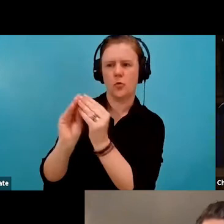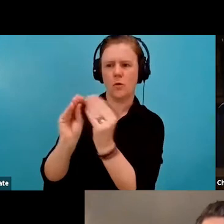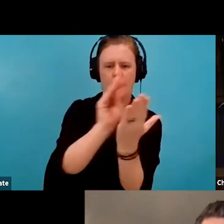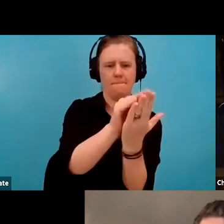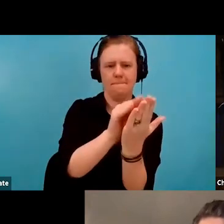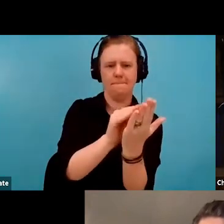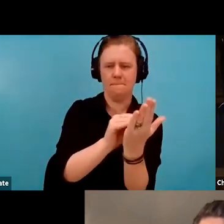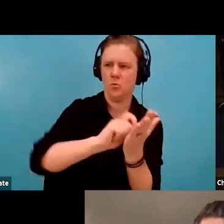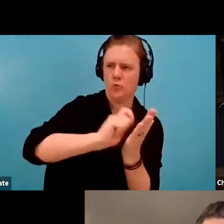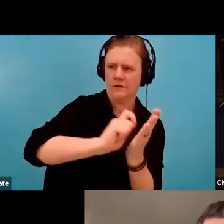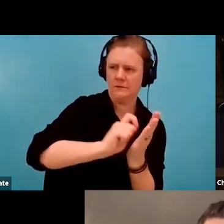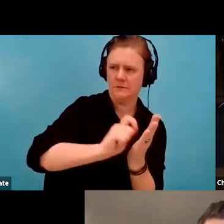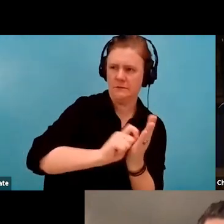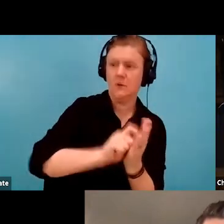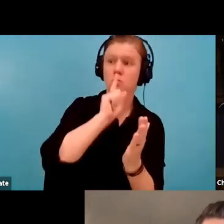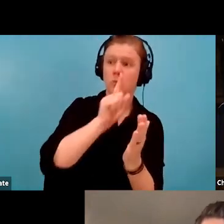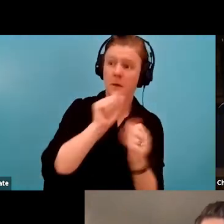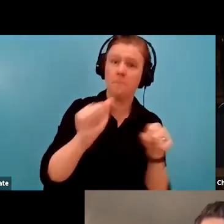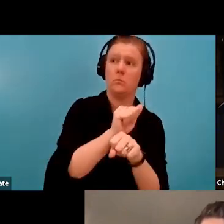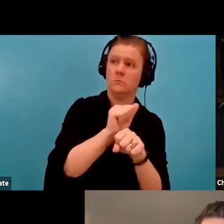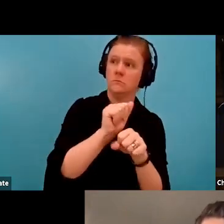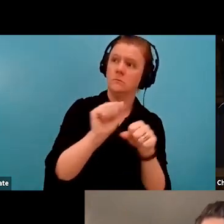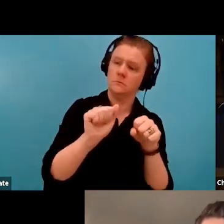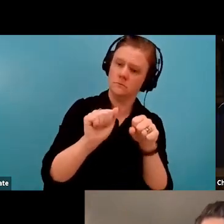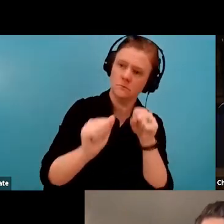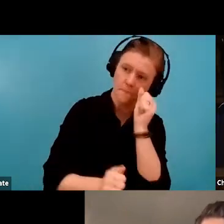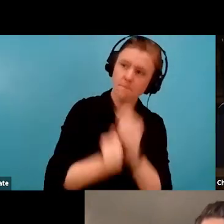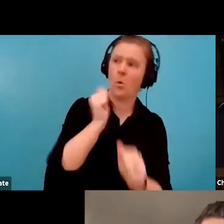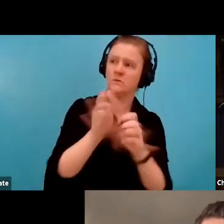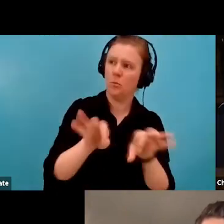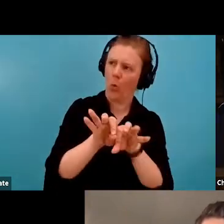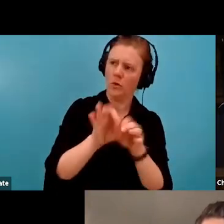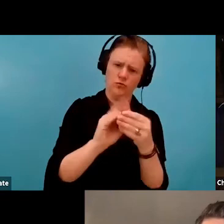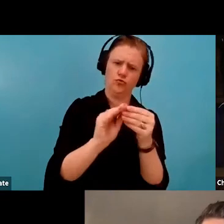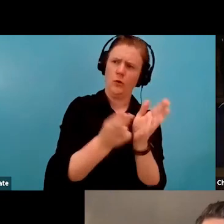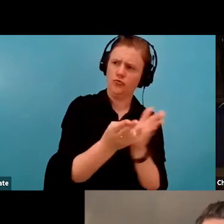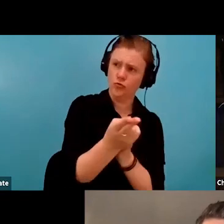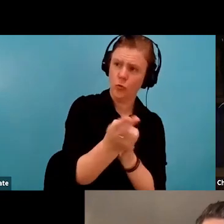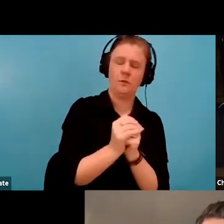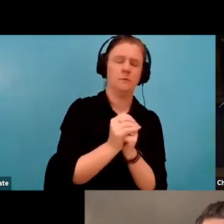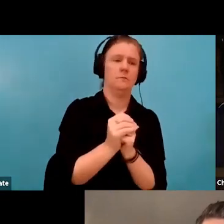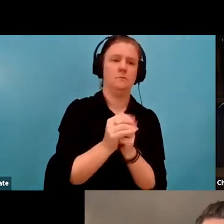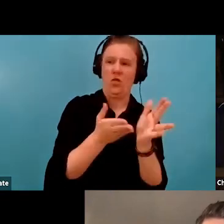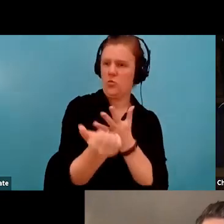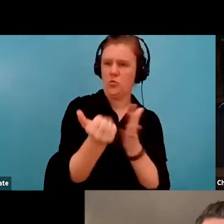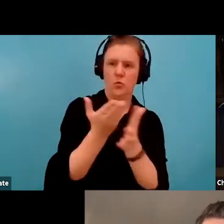it truthfully and fully and with whatever meaning can be found there.